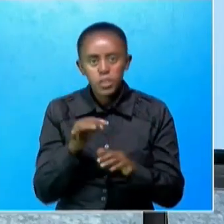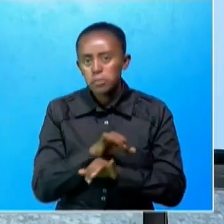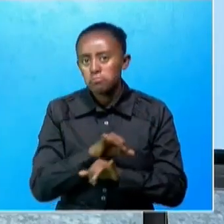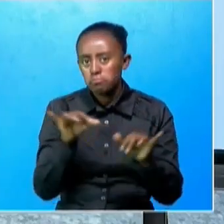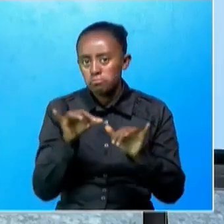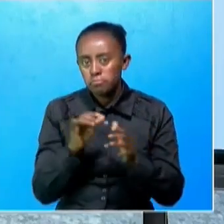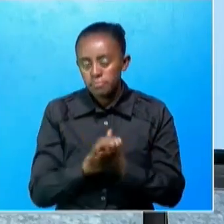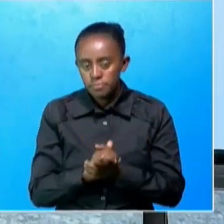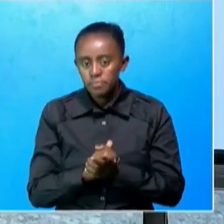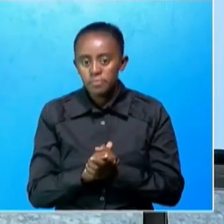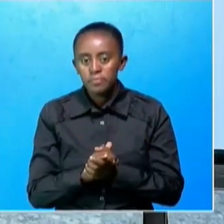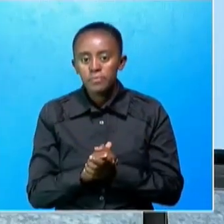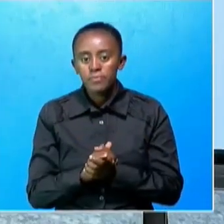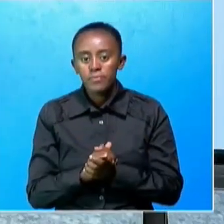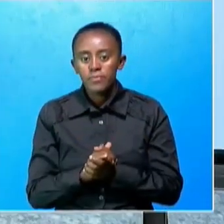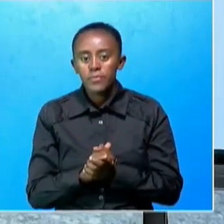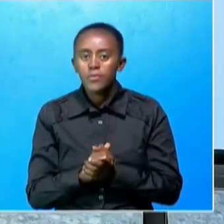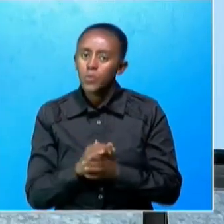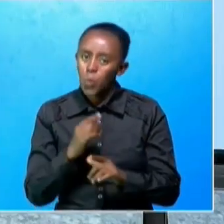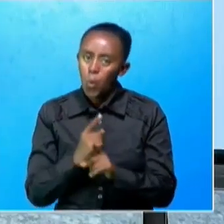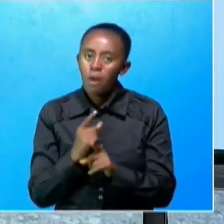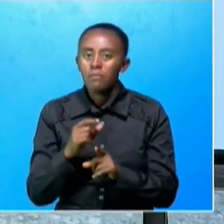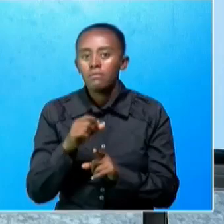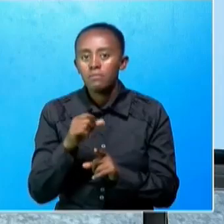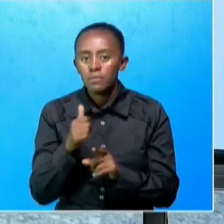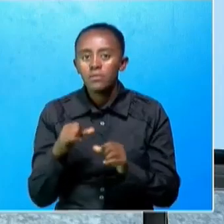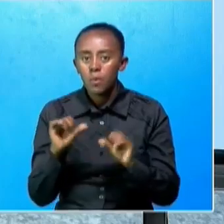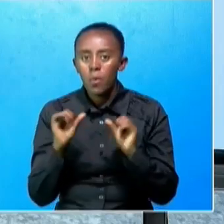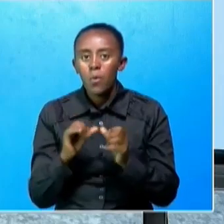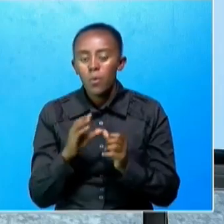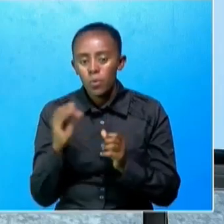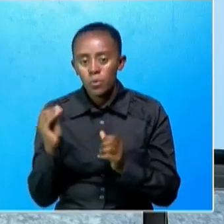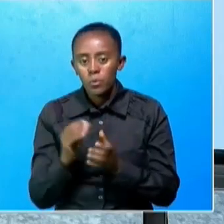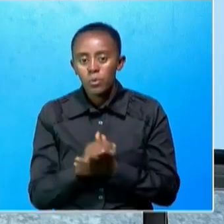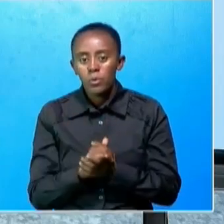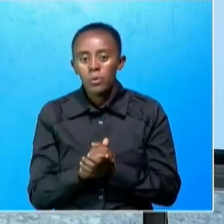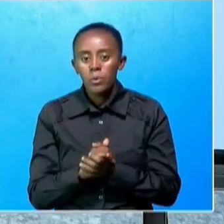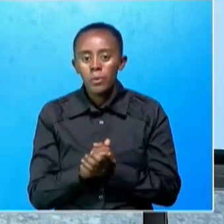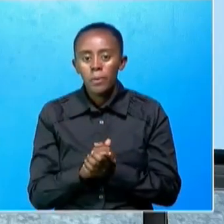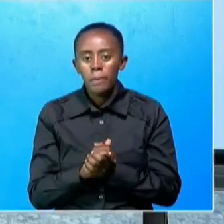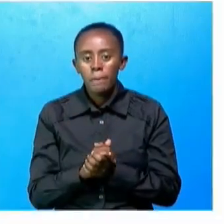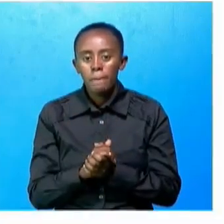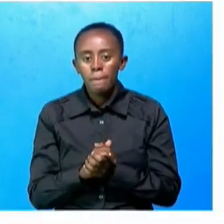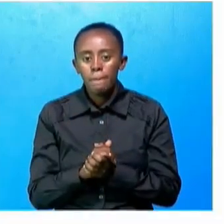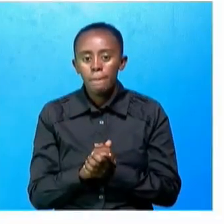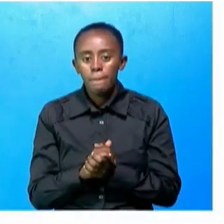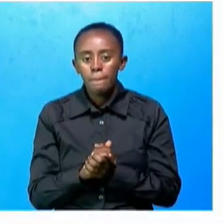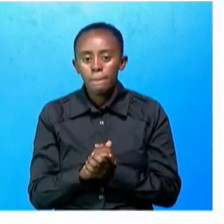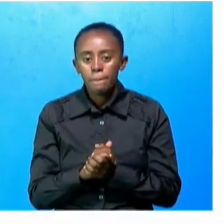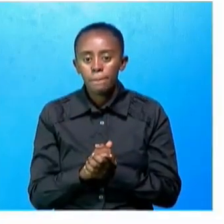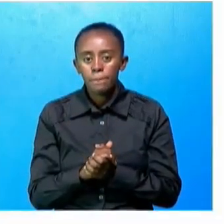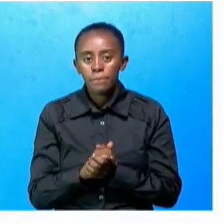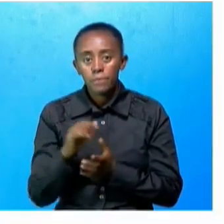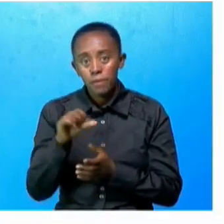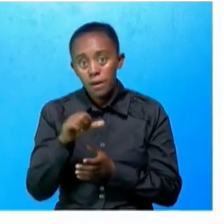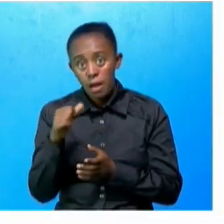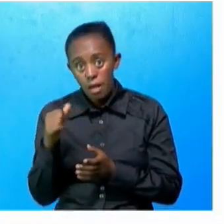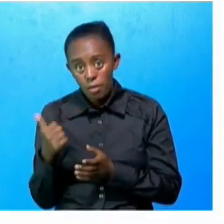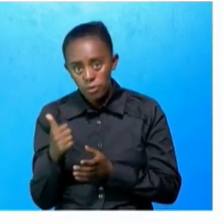context. All right, let's go and yes, right. Another